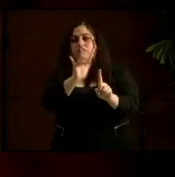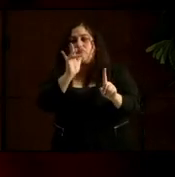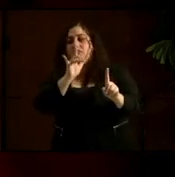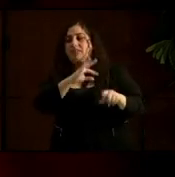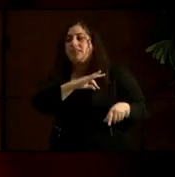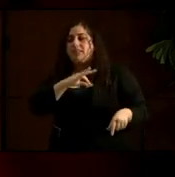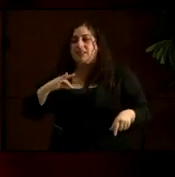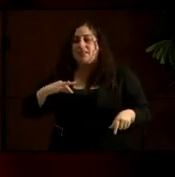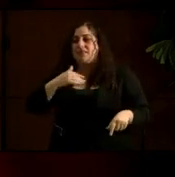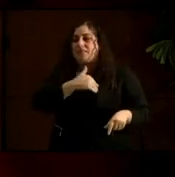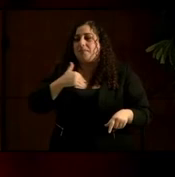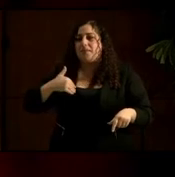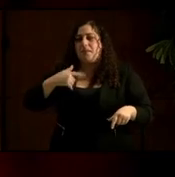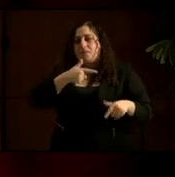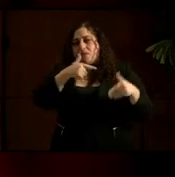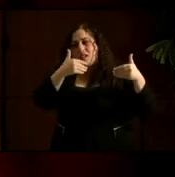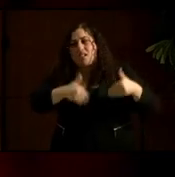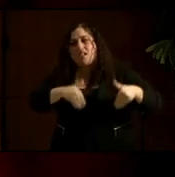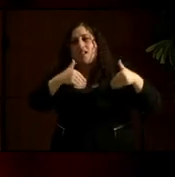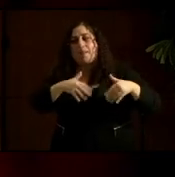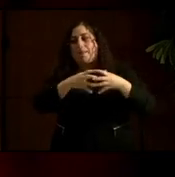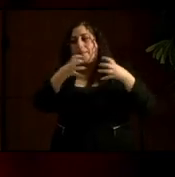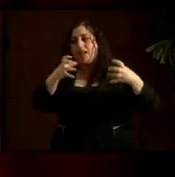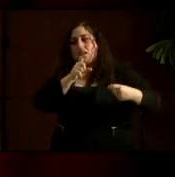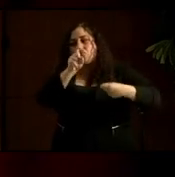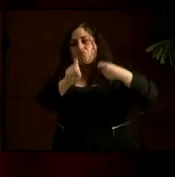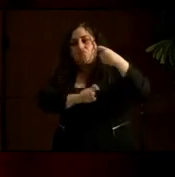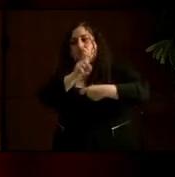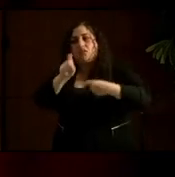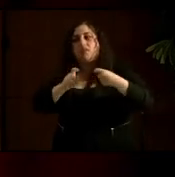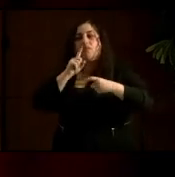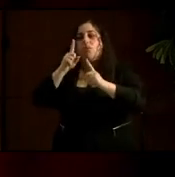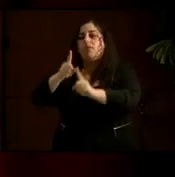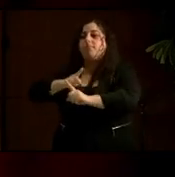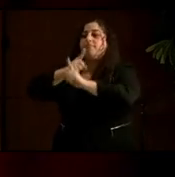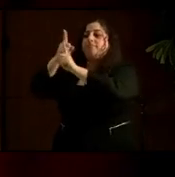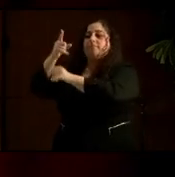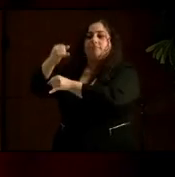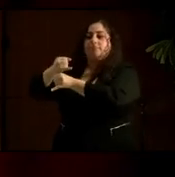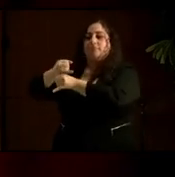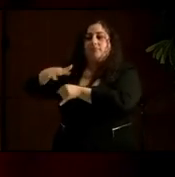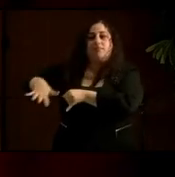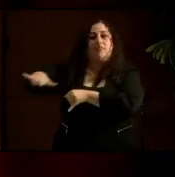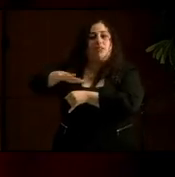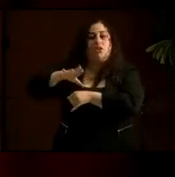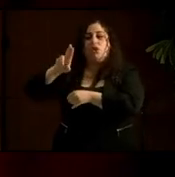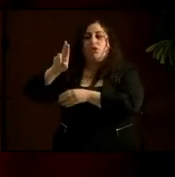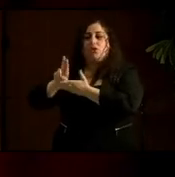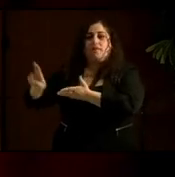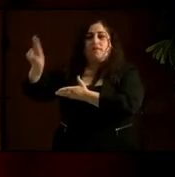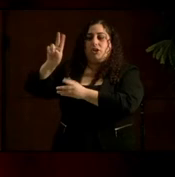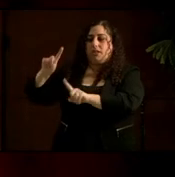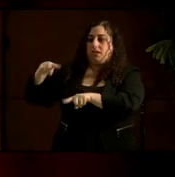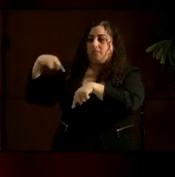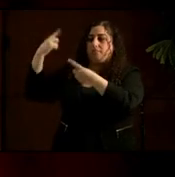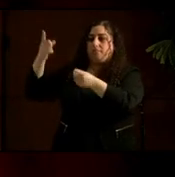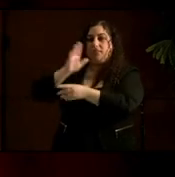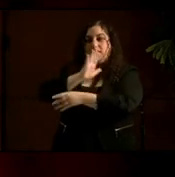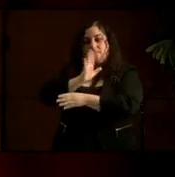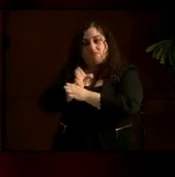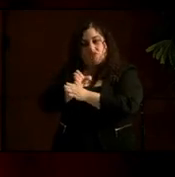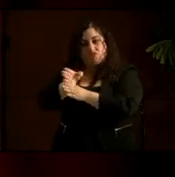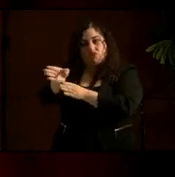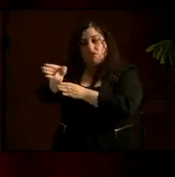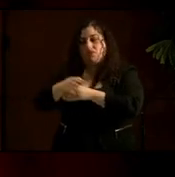significant contributions to the mission of the university throughout their career. In order to be eligible, nominated staff members must